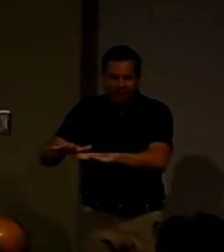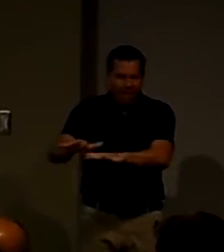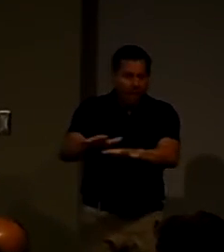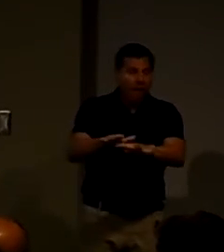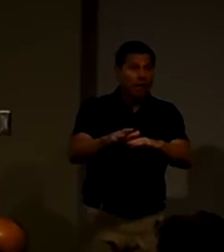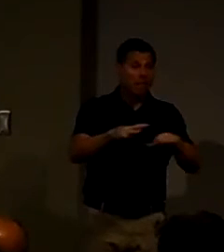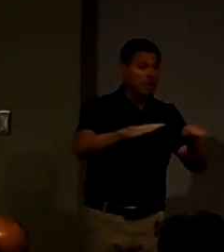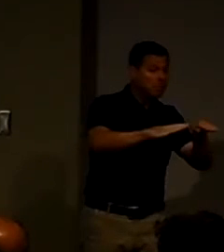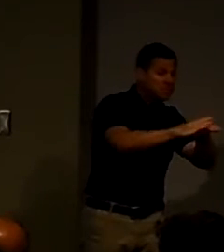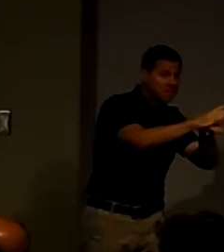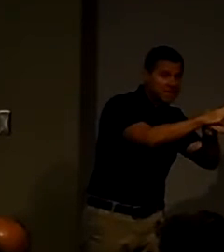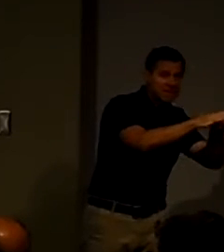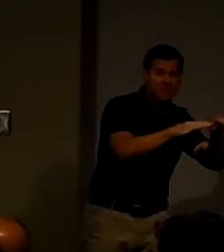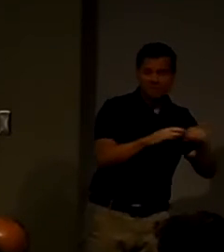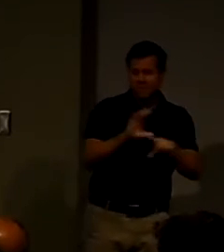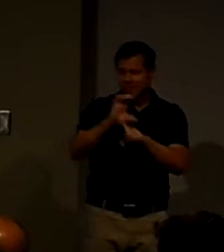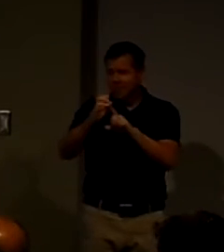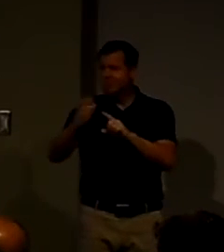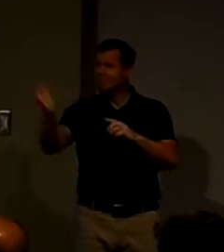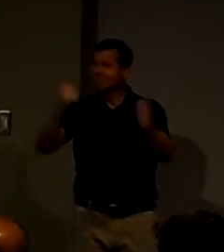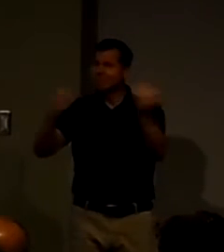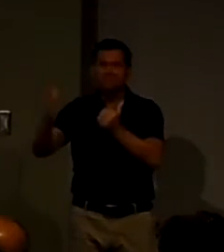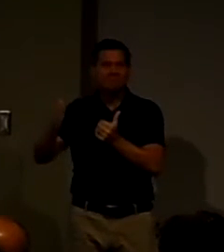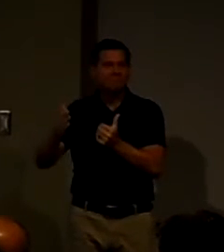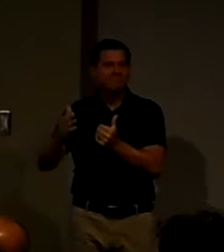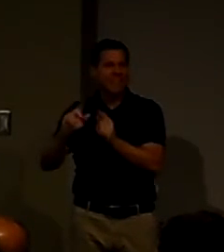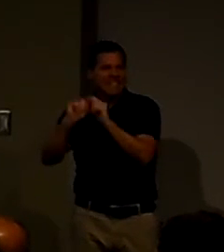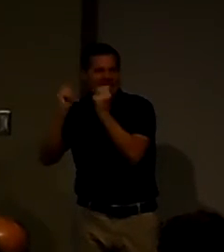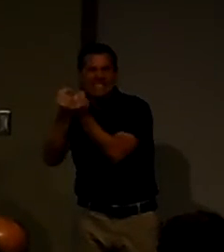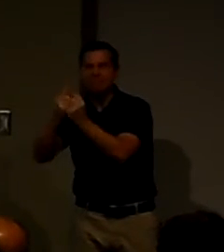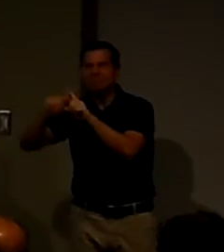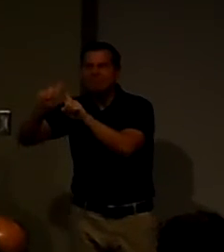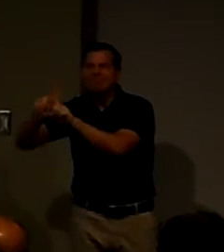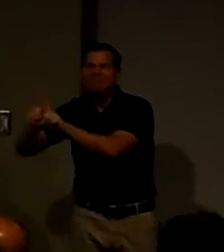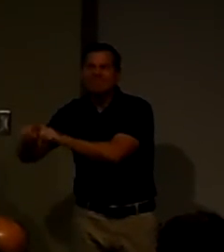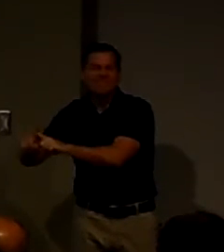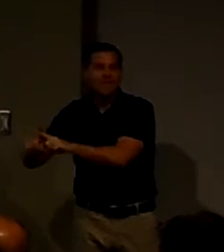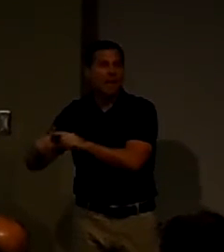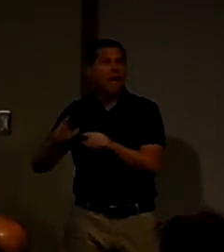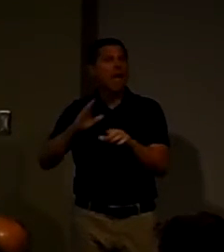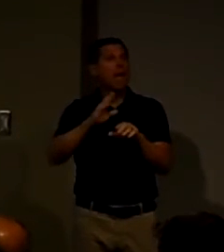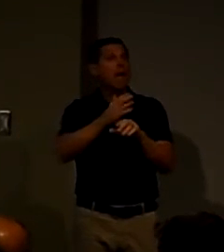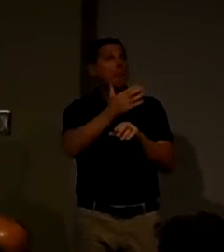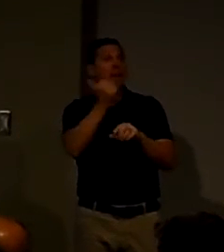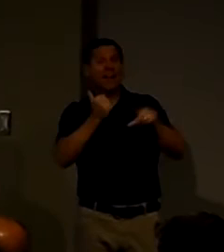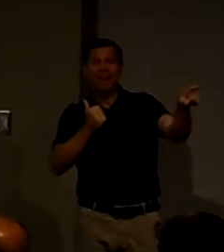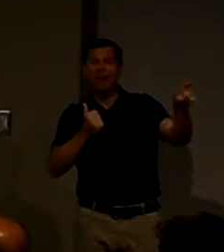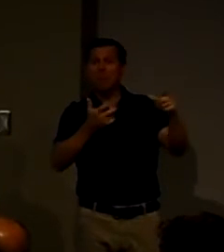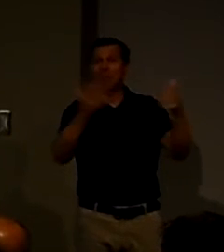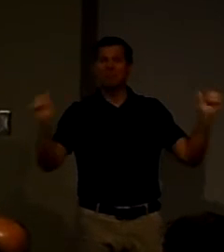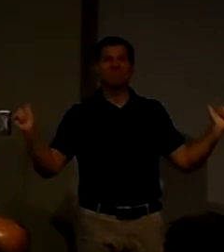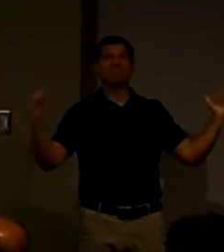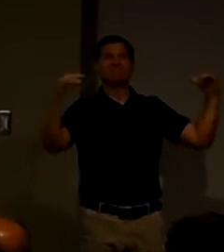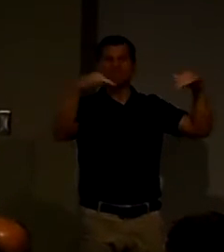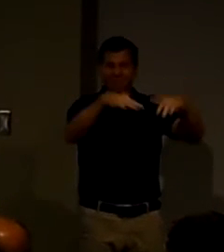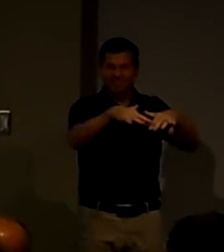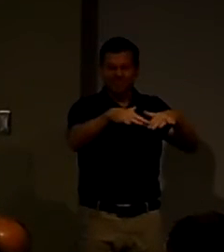Better beaches, better cultures, better hockey team. Better facility down in the arena.